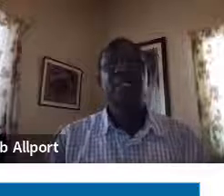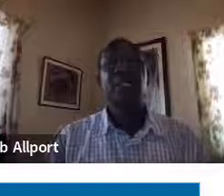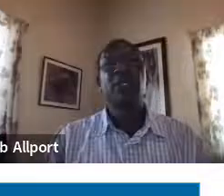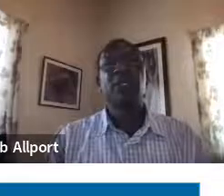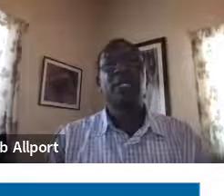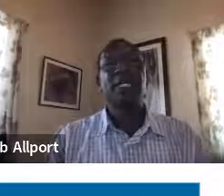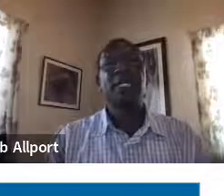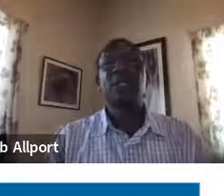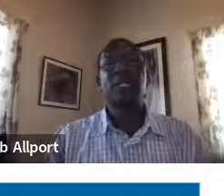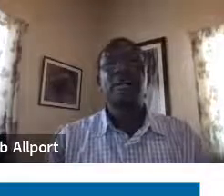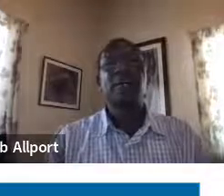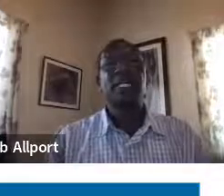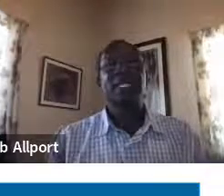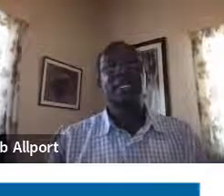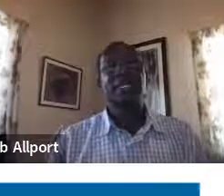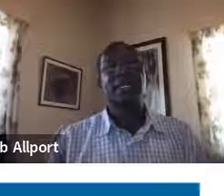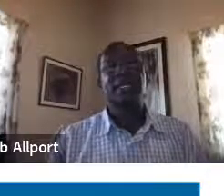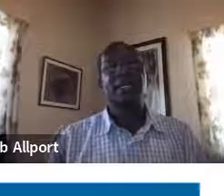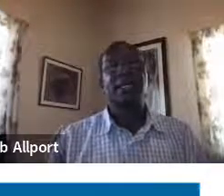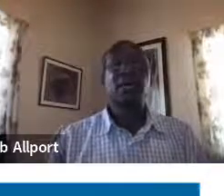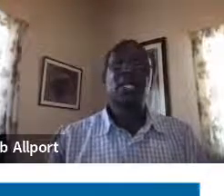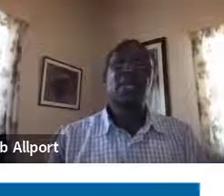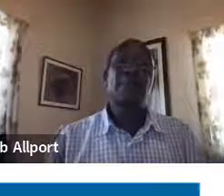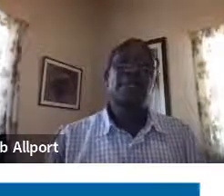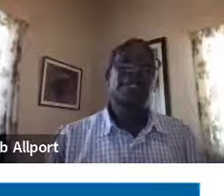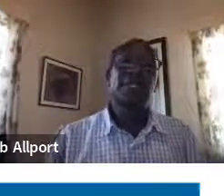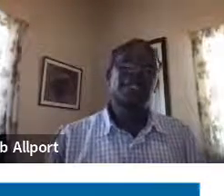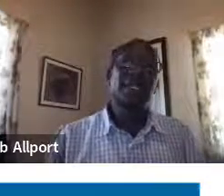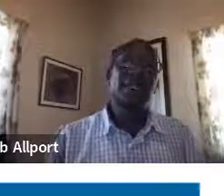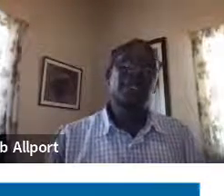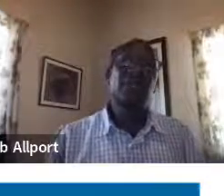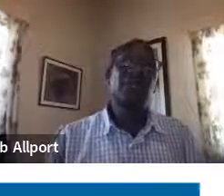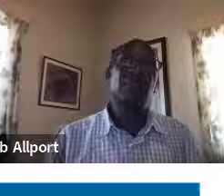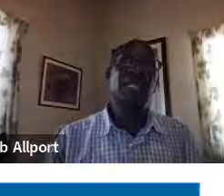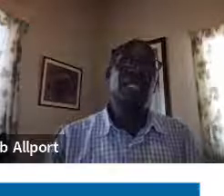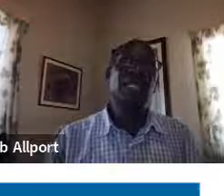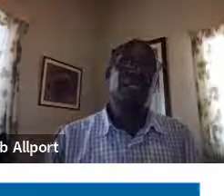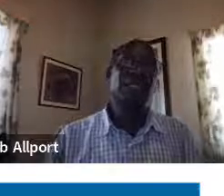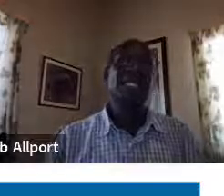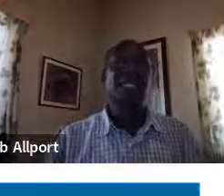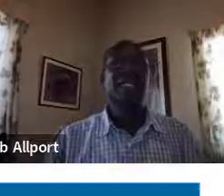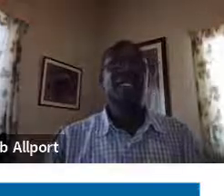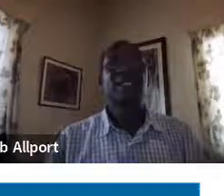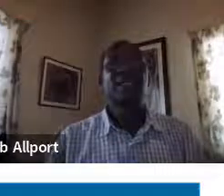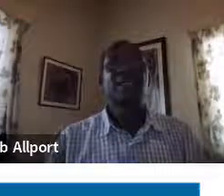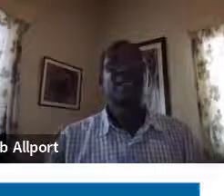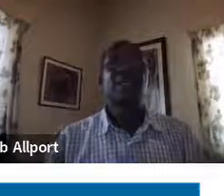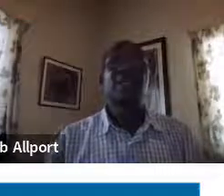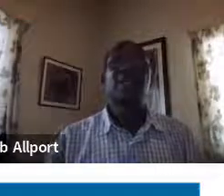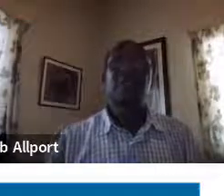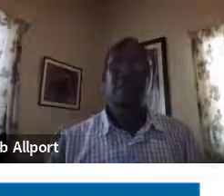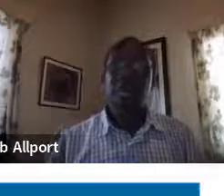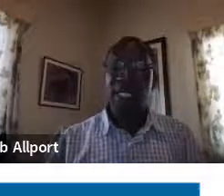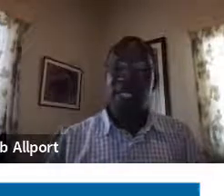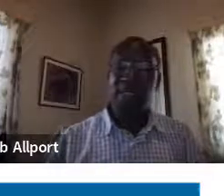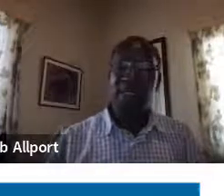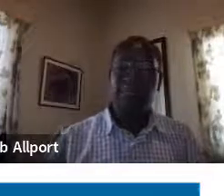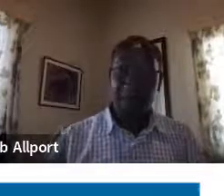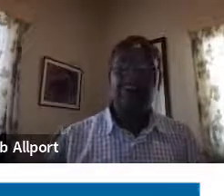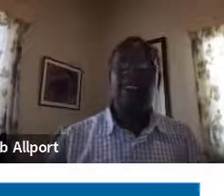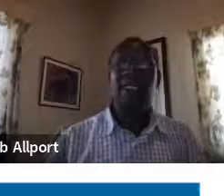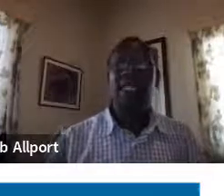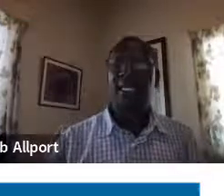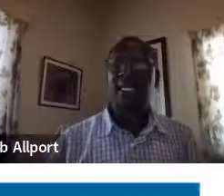1973 to near present. It's only about 7 days. If